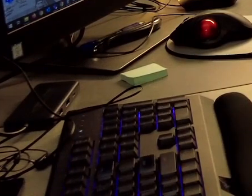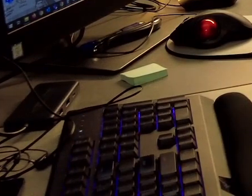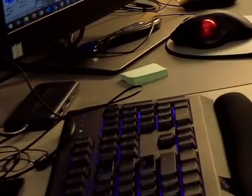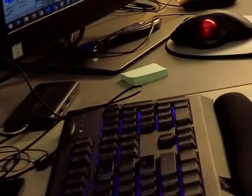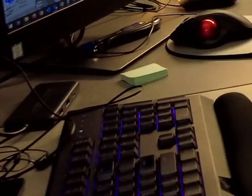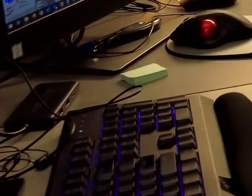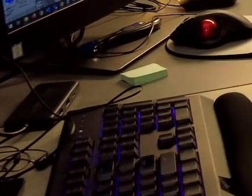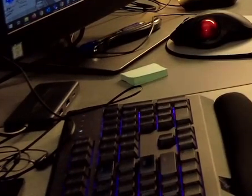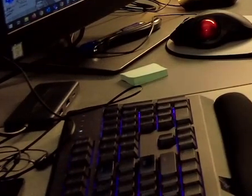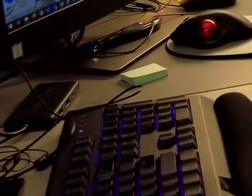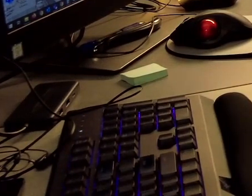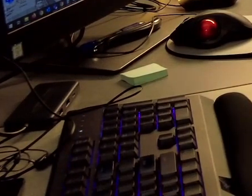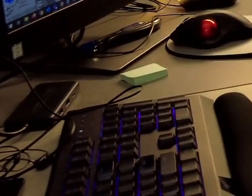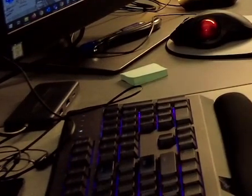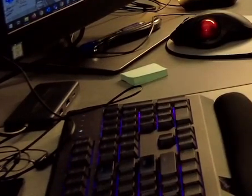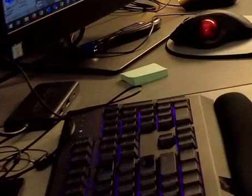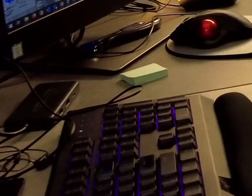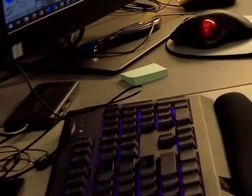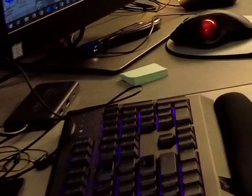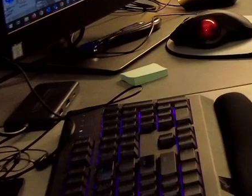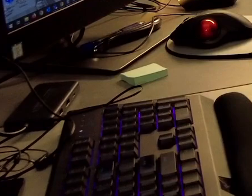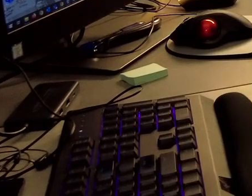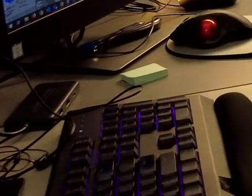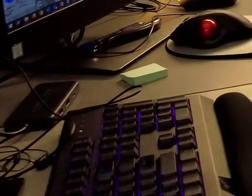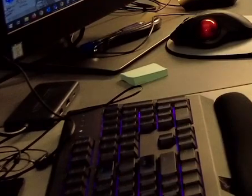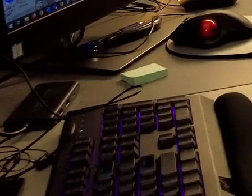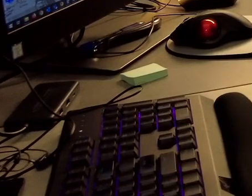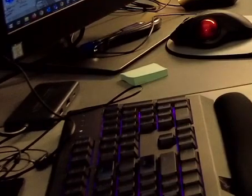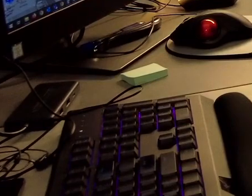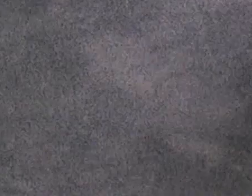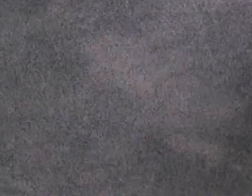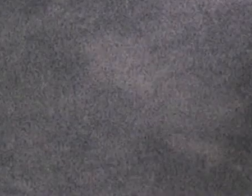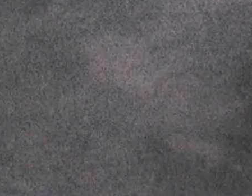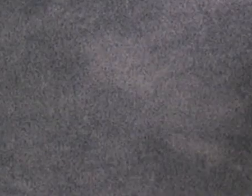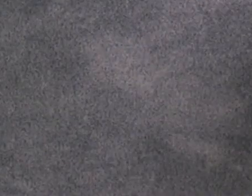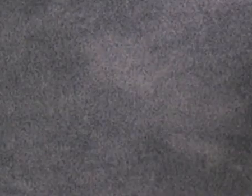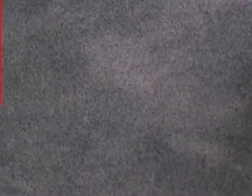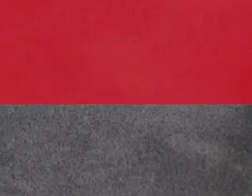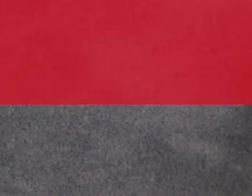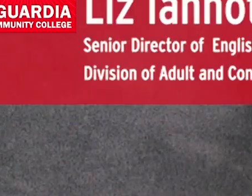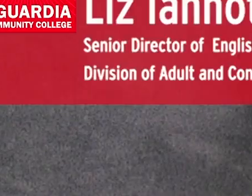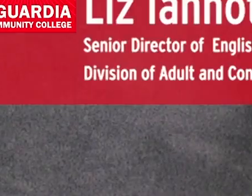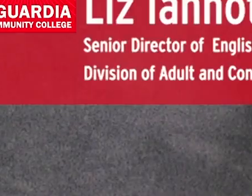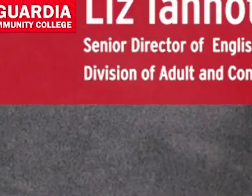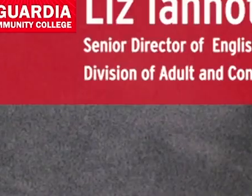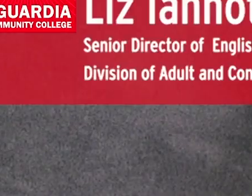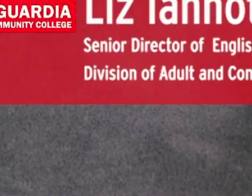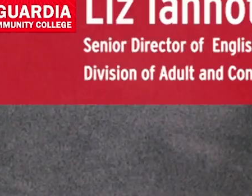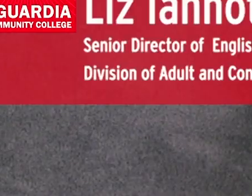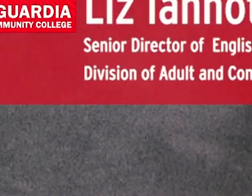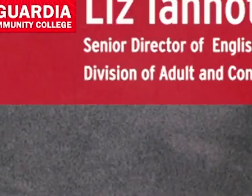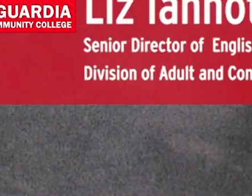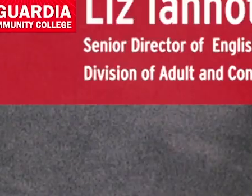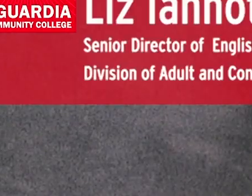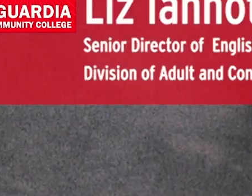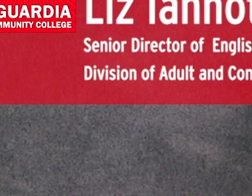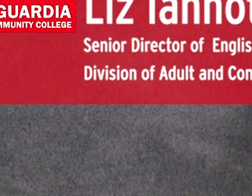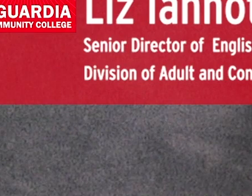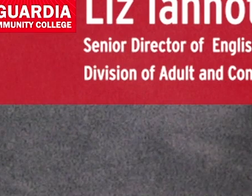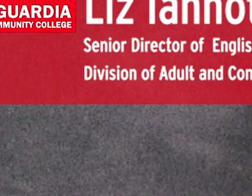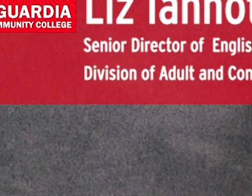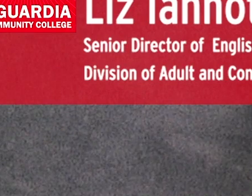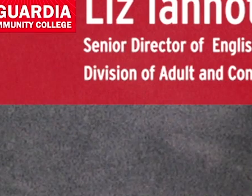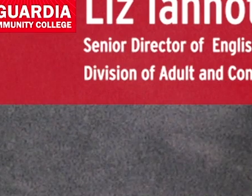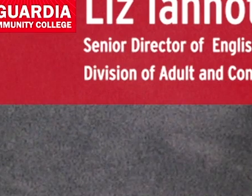both in-person and virtual student experiences. My three goals are, one, to serve more